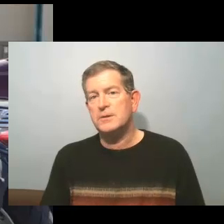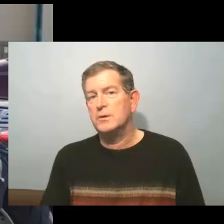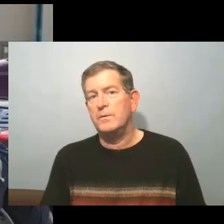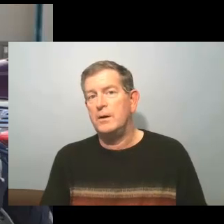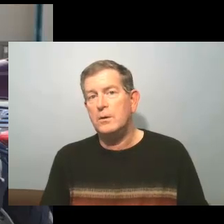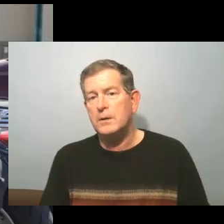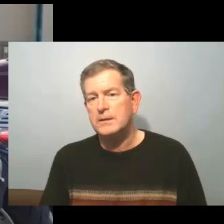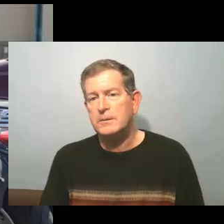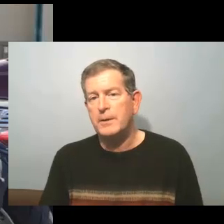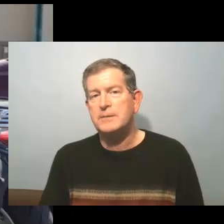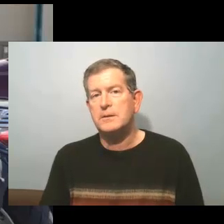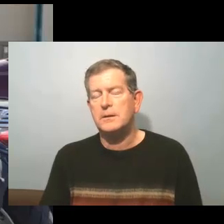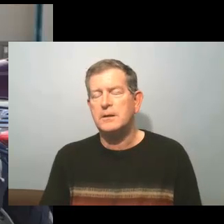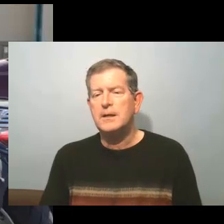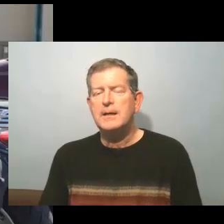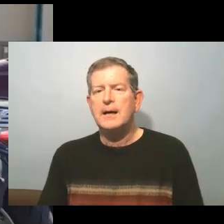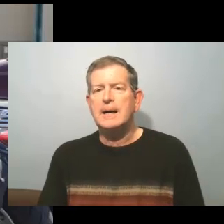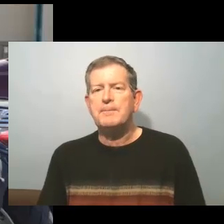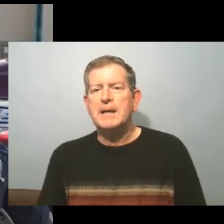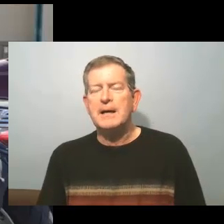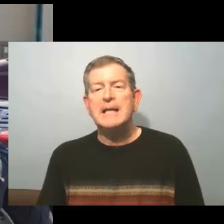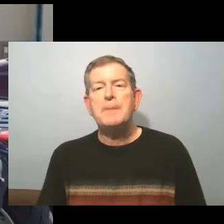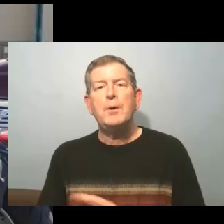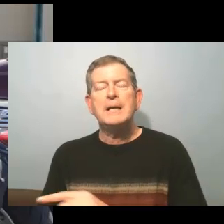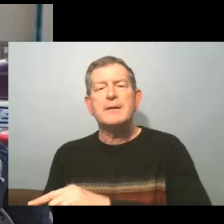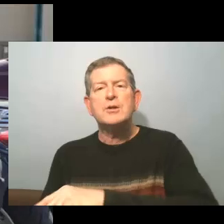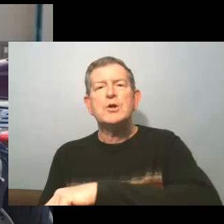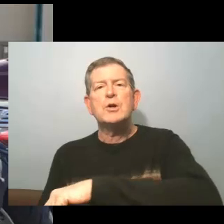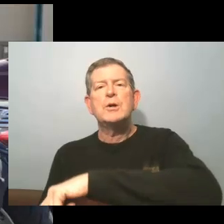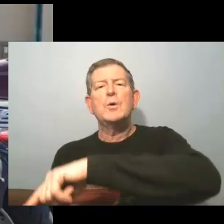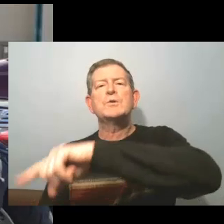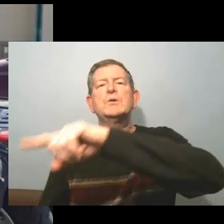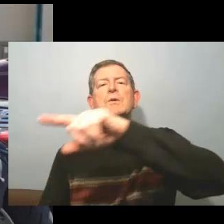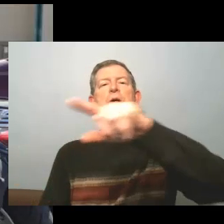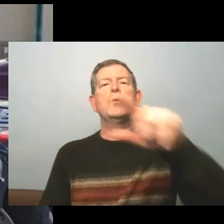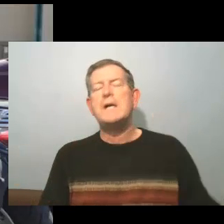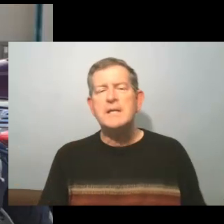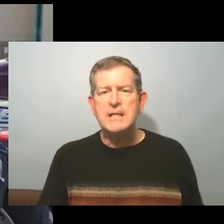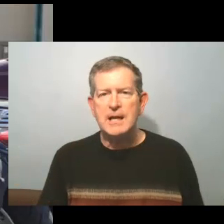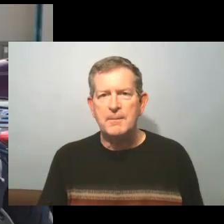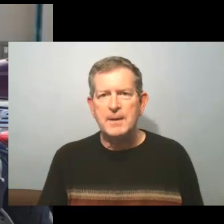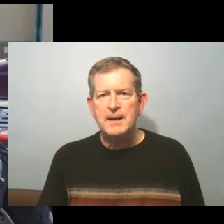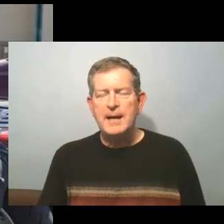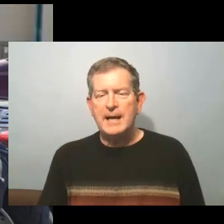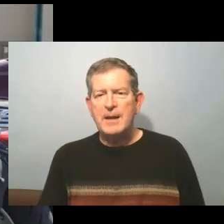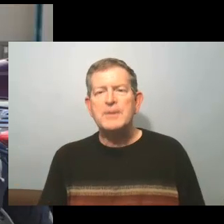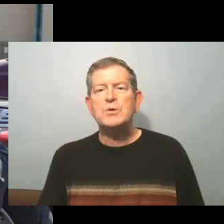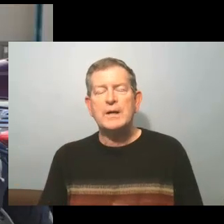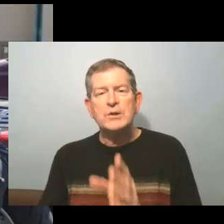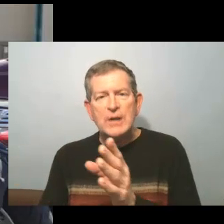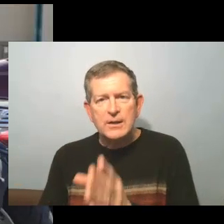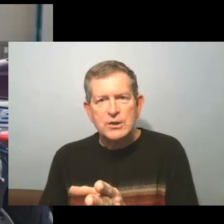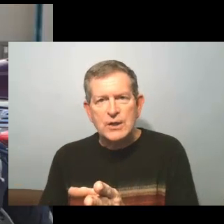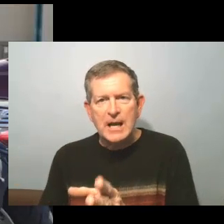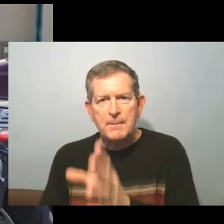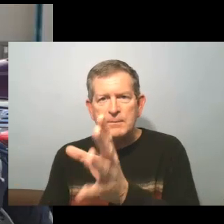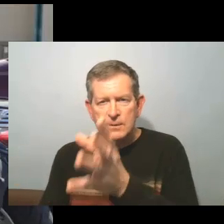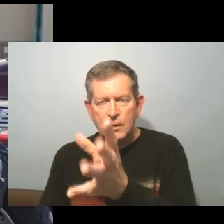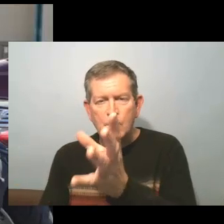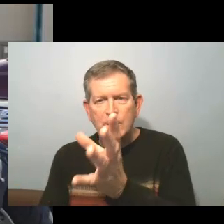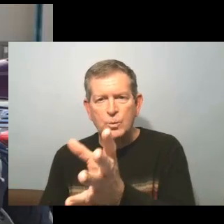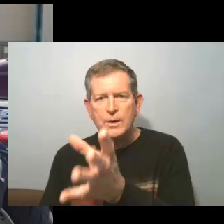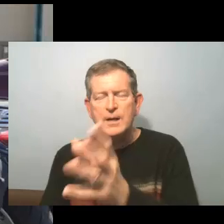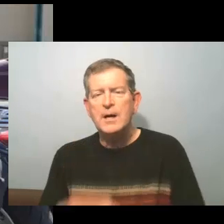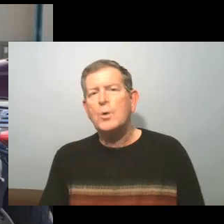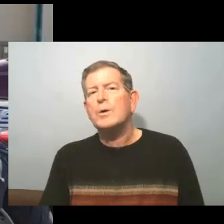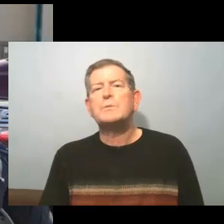vélo. It's not the vélo, hein? It's a bicycle. At that point, the turn goes to the green team. And they must try to say